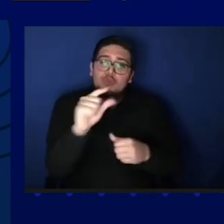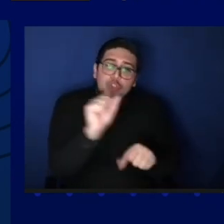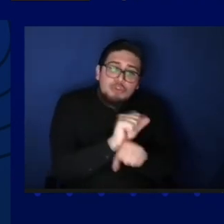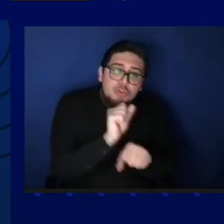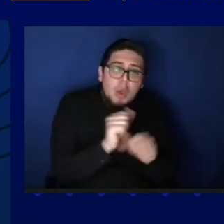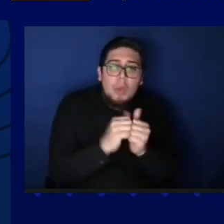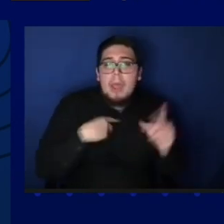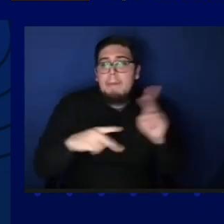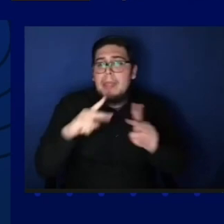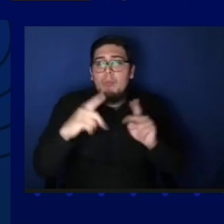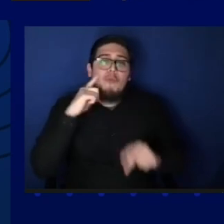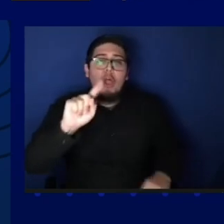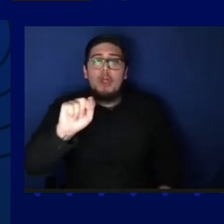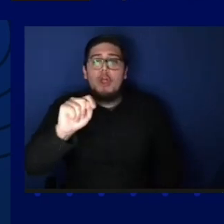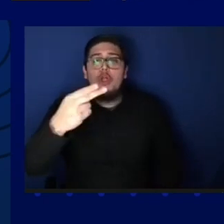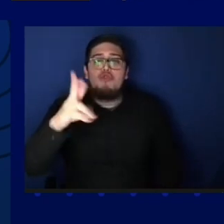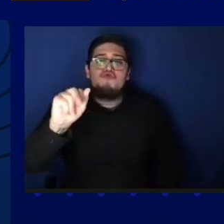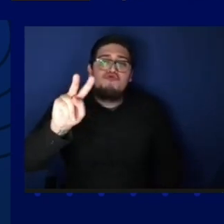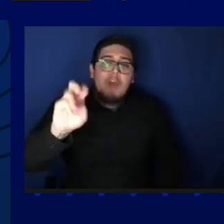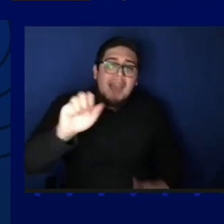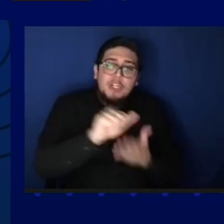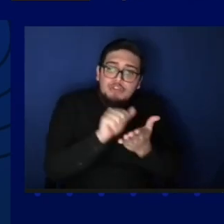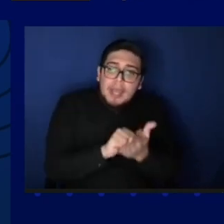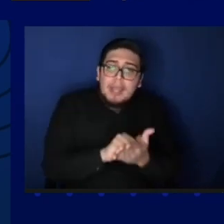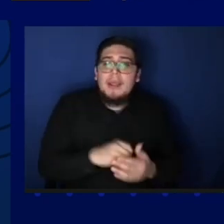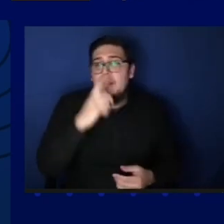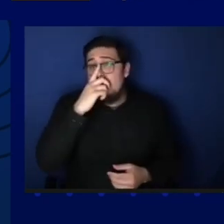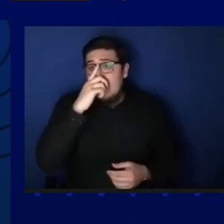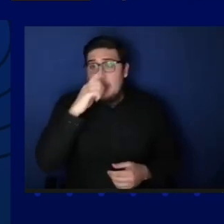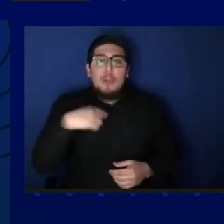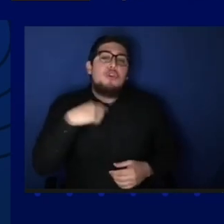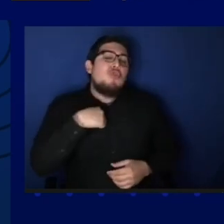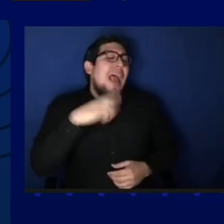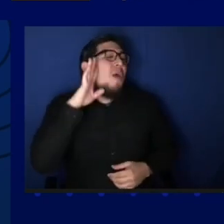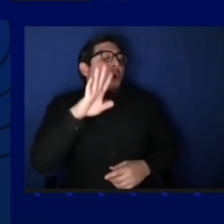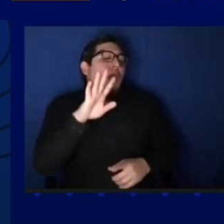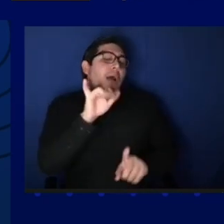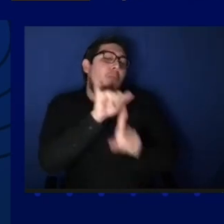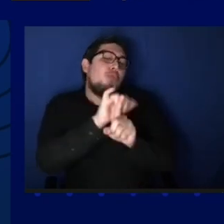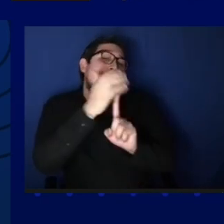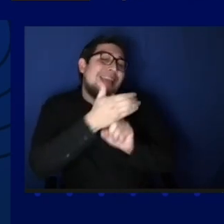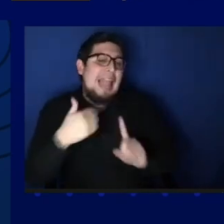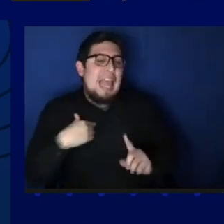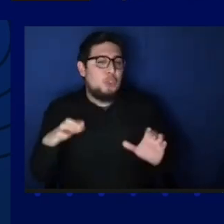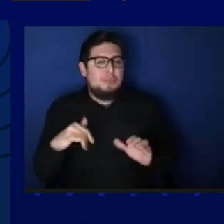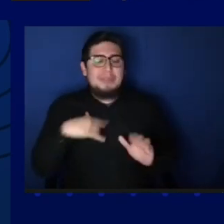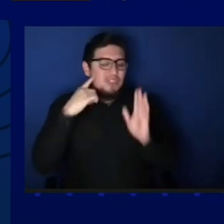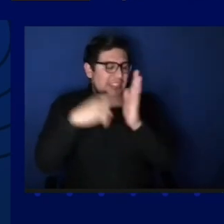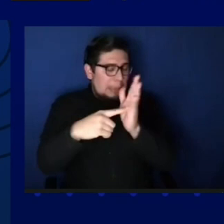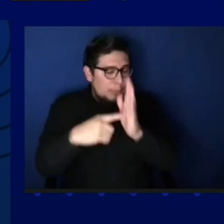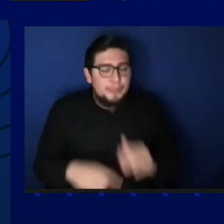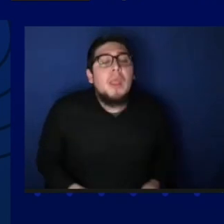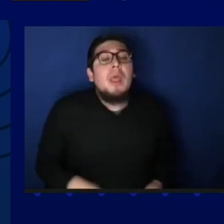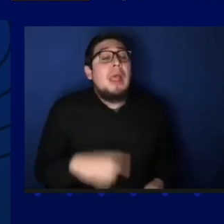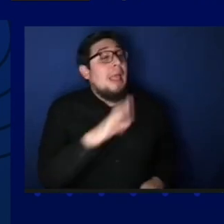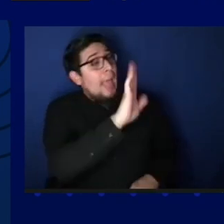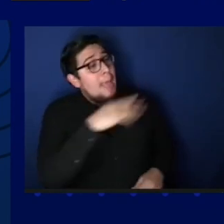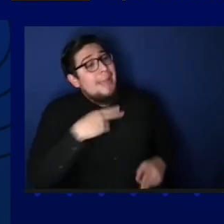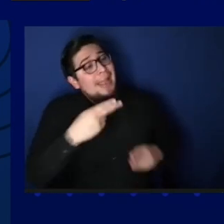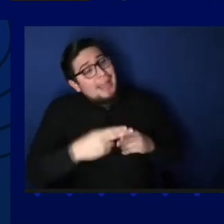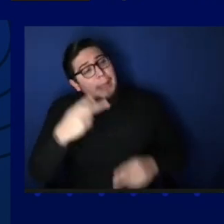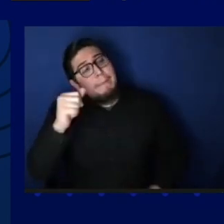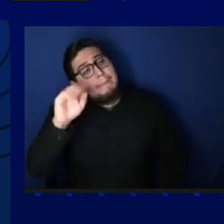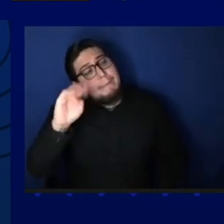so, you know, I'm just going to pretend that I'm doing this myself. So I call them and I say, hi, my name is Pam Campos